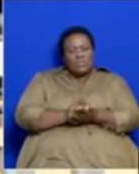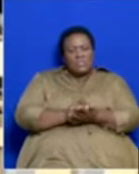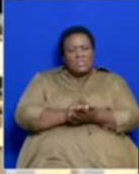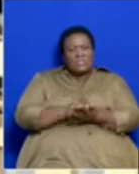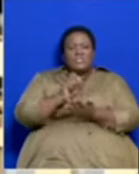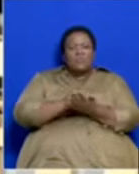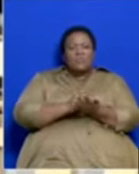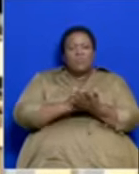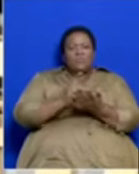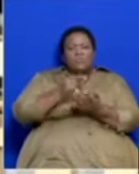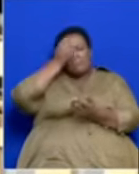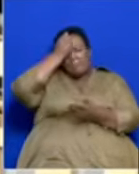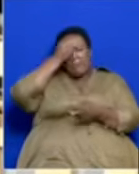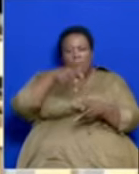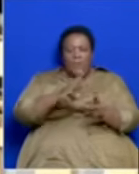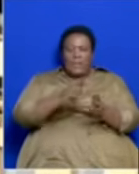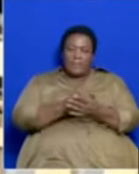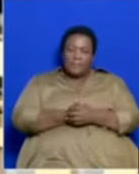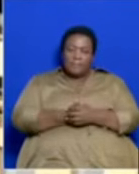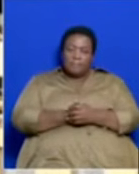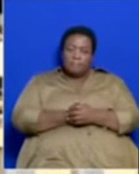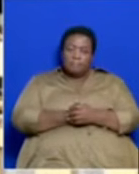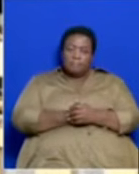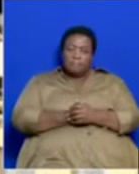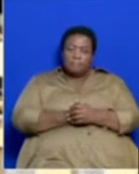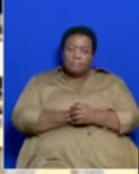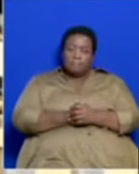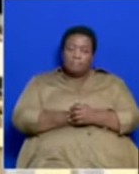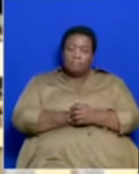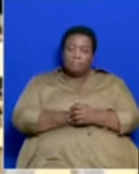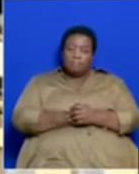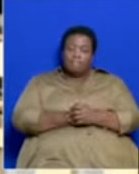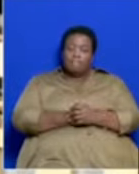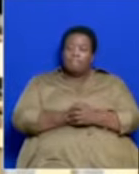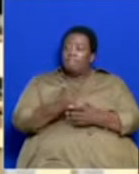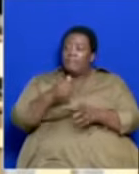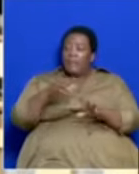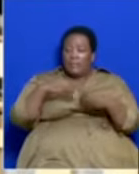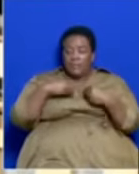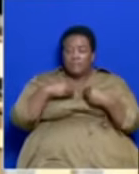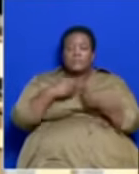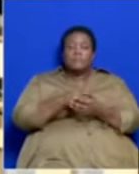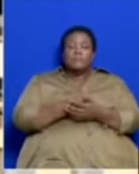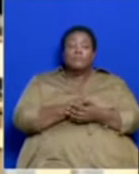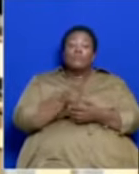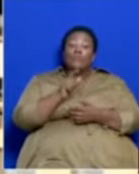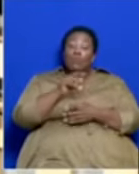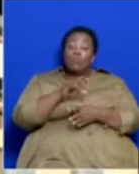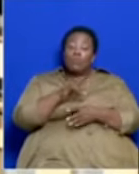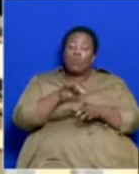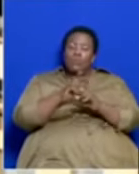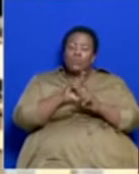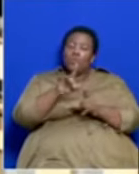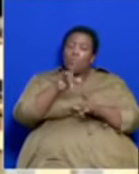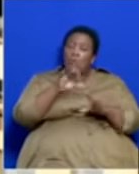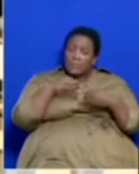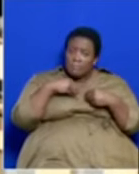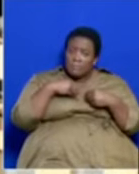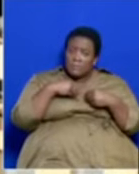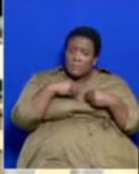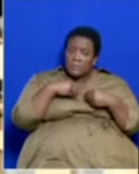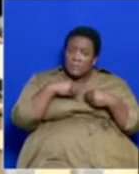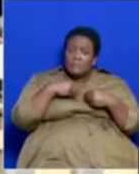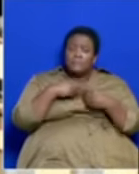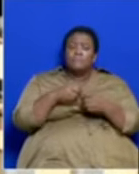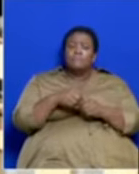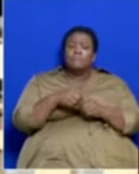I accept. Thank you. And do you accept, sorry, Ms. Yes, ma'am. Do you accept that if you have